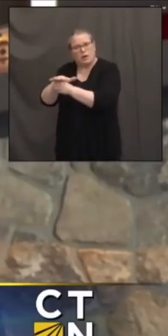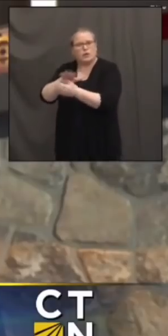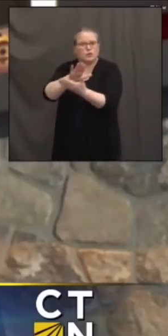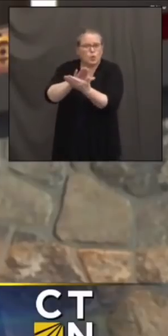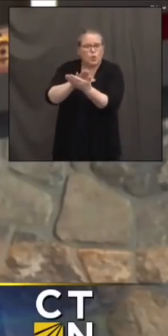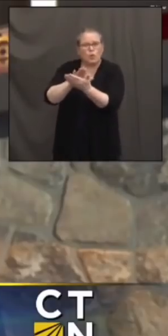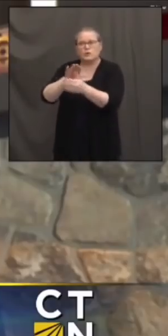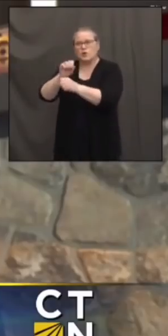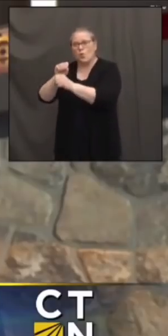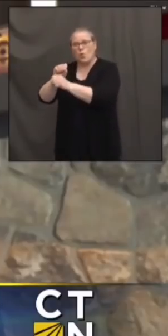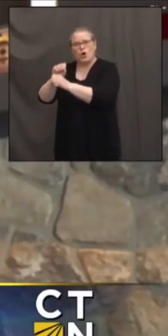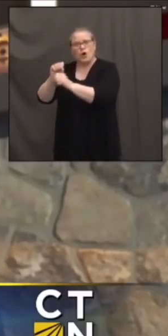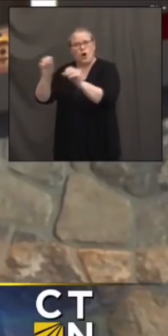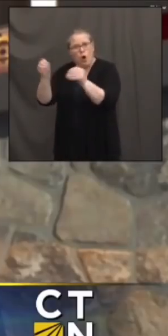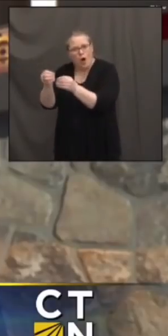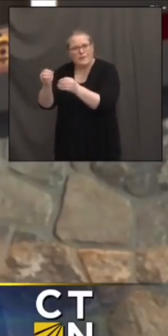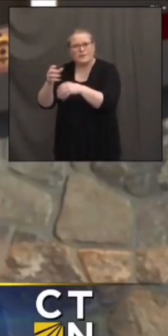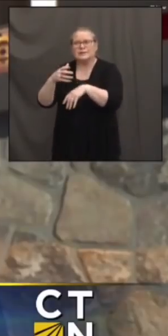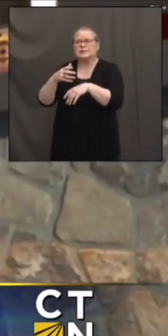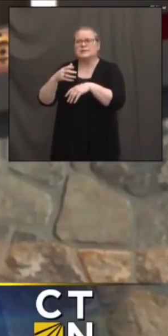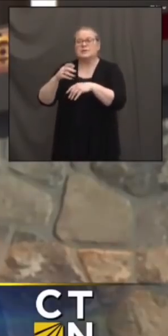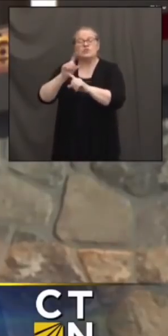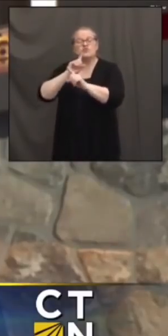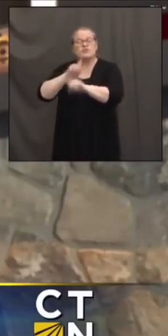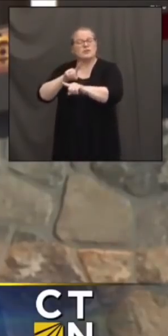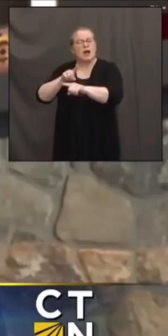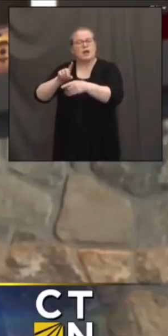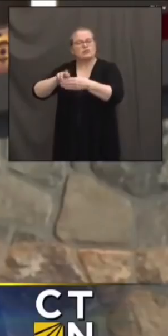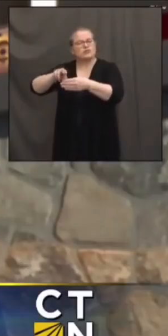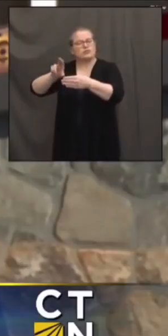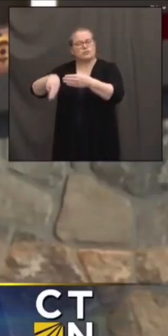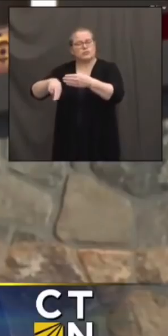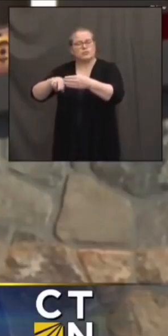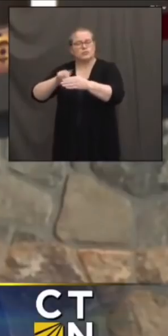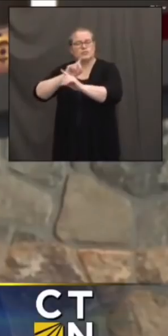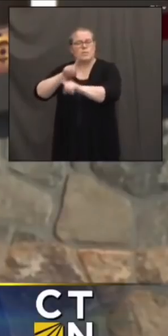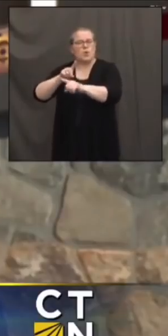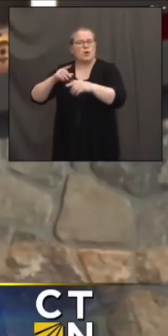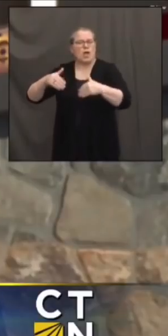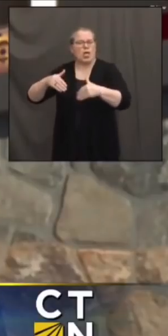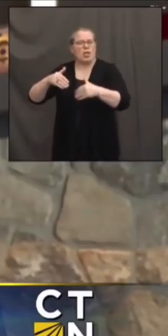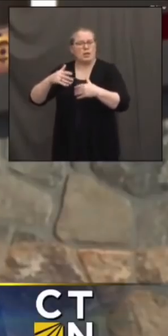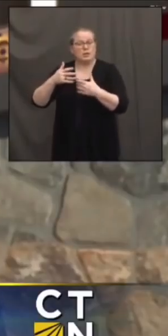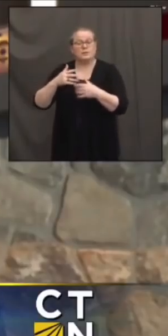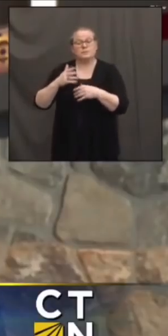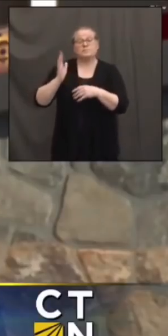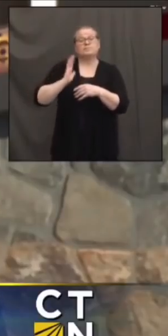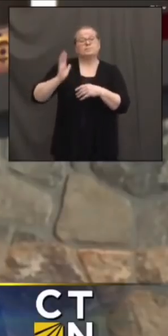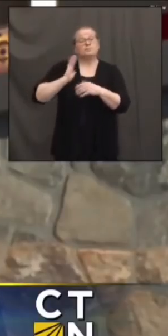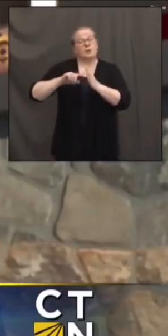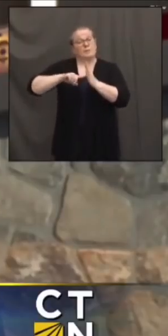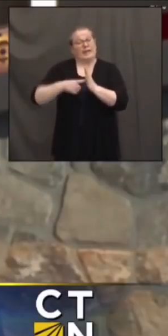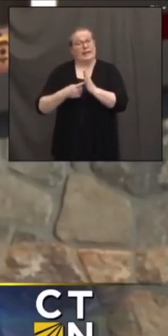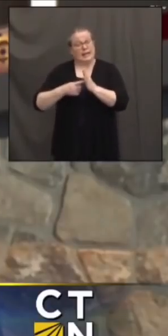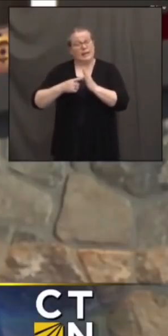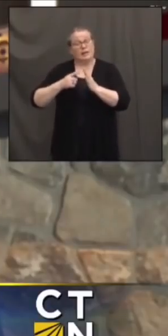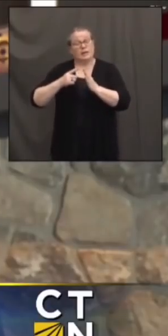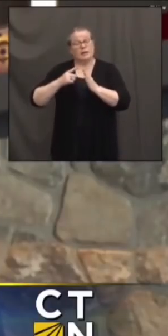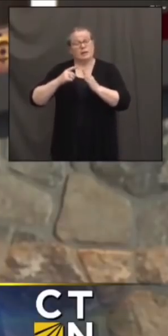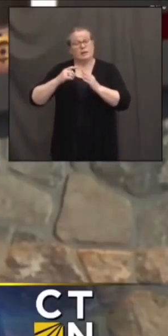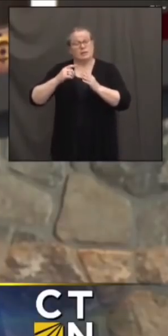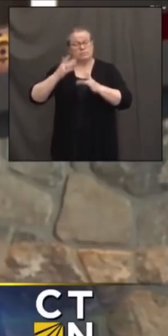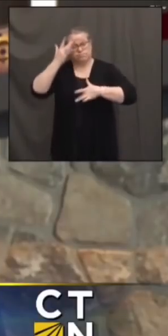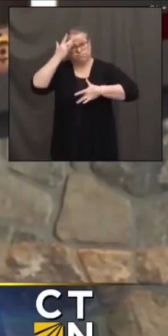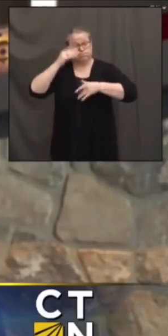aren't necessarily getting reported. I mean, I think earlier in this pandemic, the negative results were more consistently reported. I